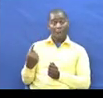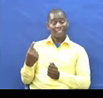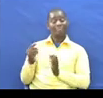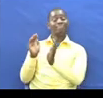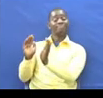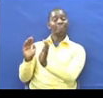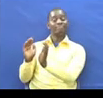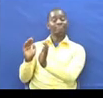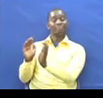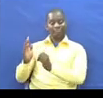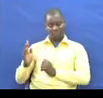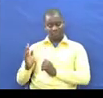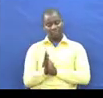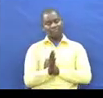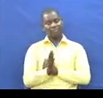4, 1,